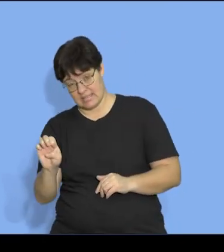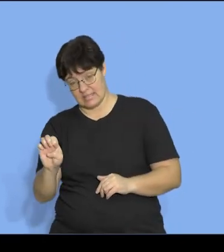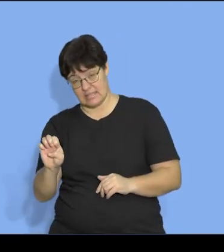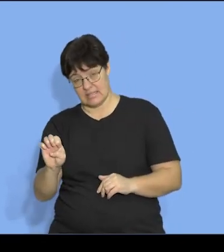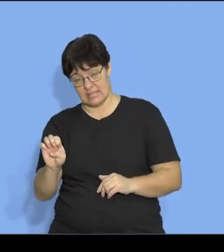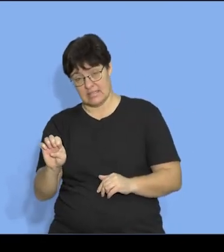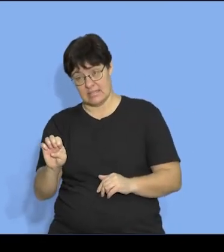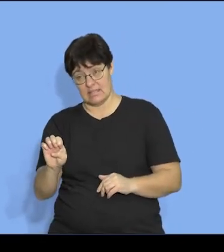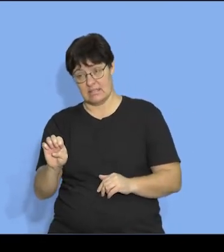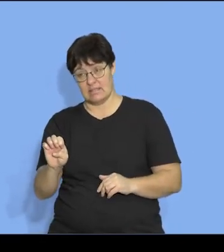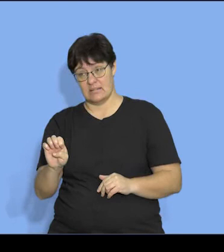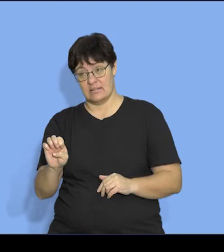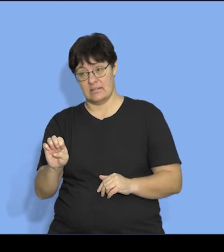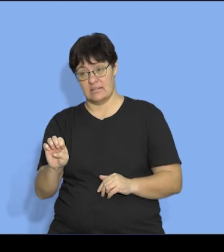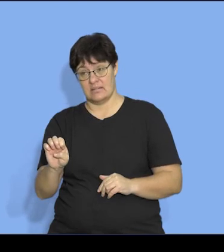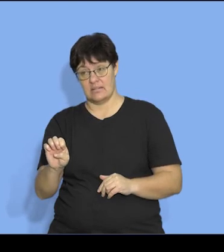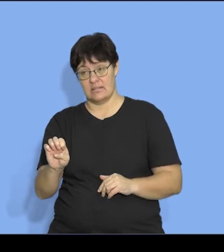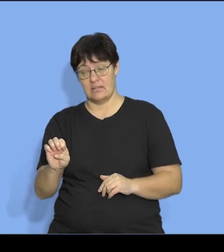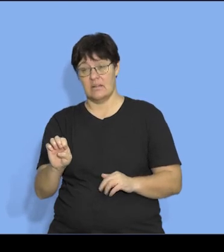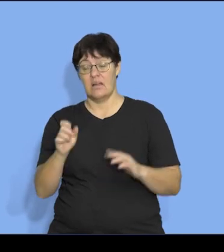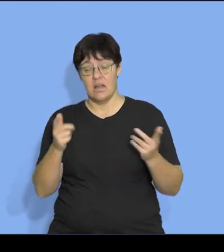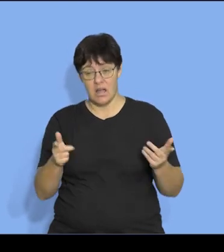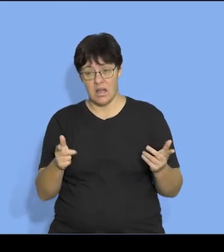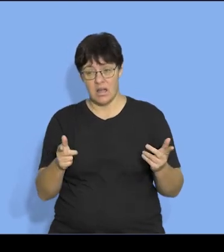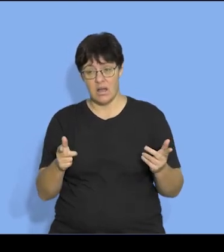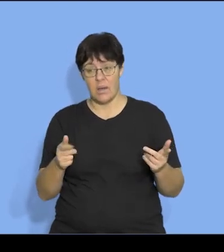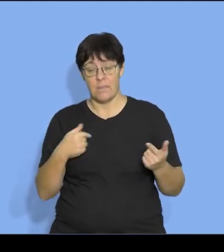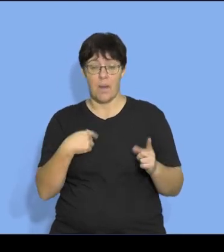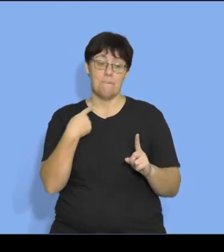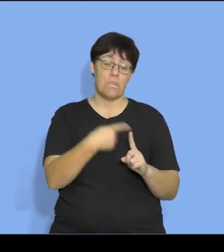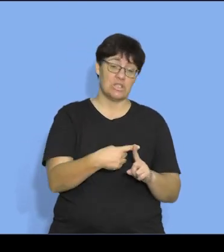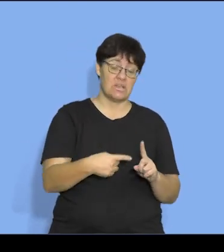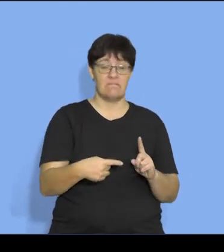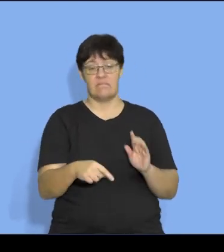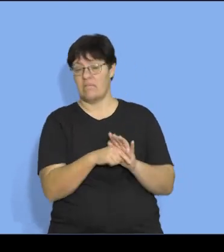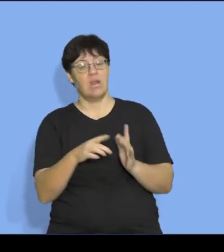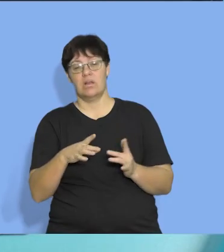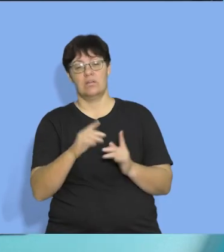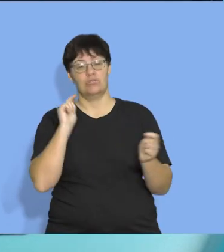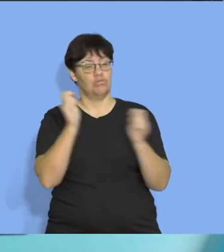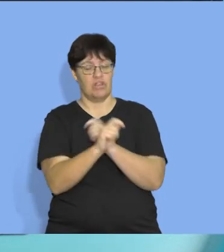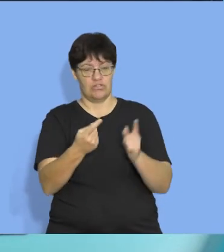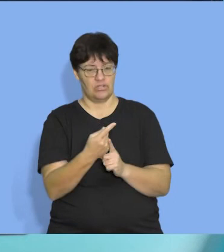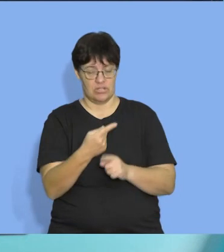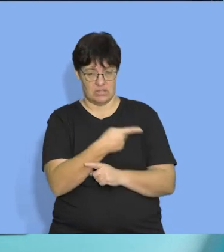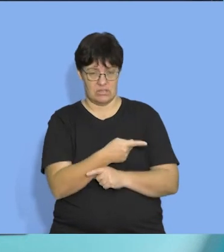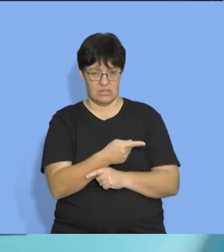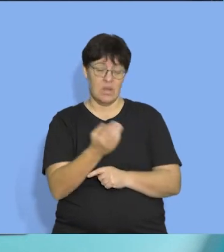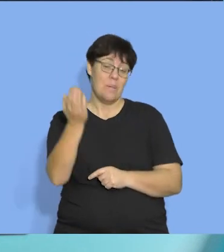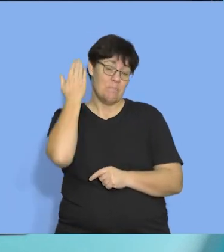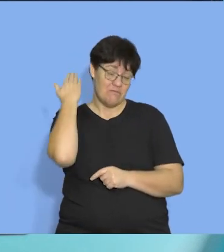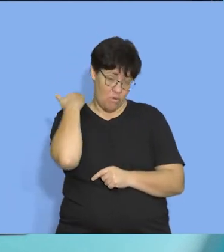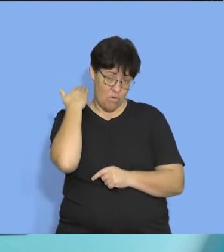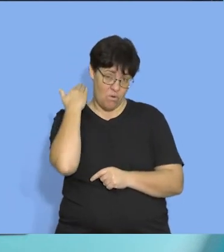east. You can't change which direction you want as positive. Okay, so right in the